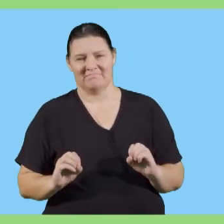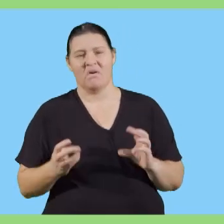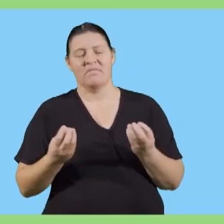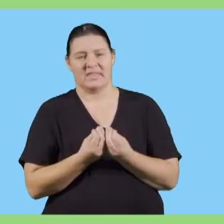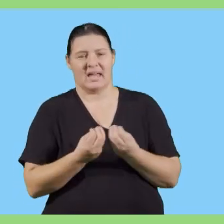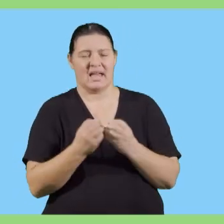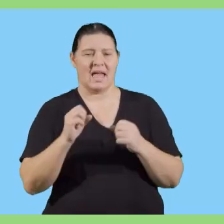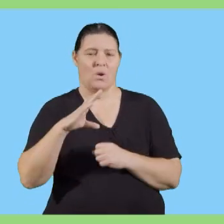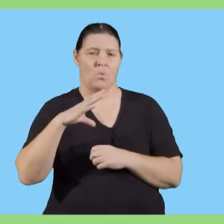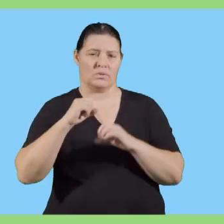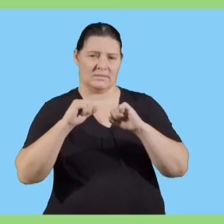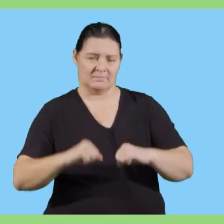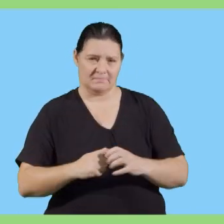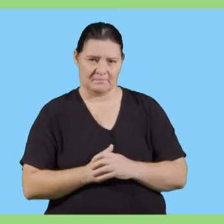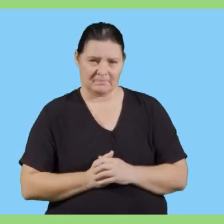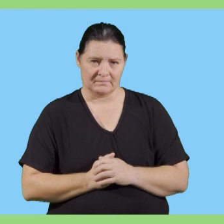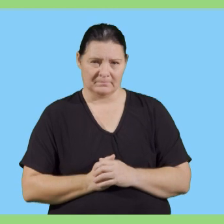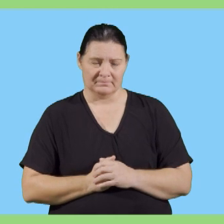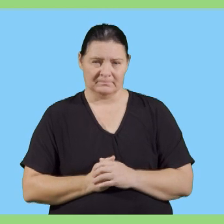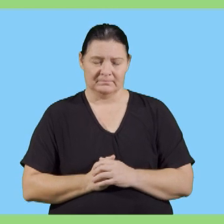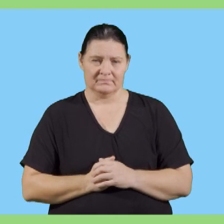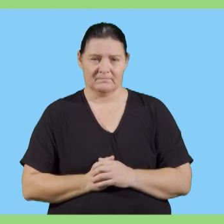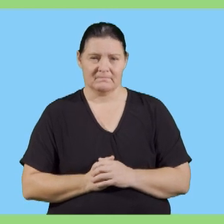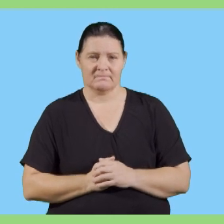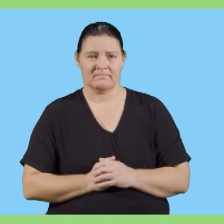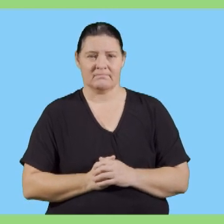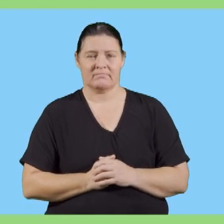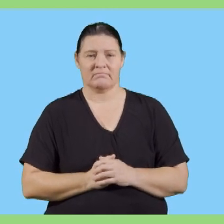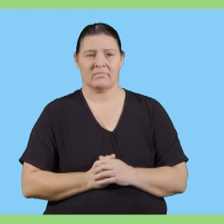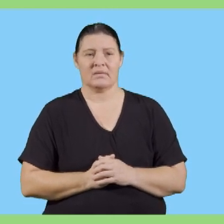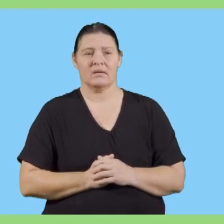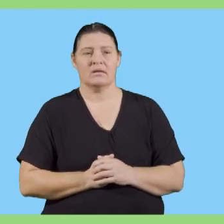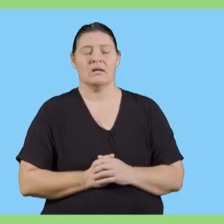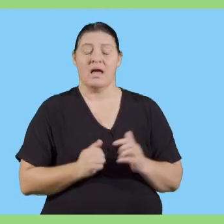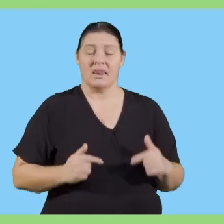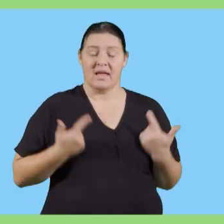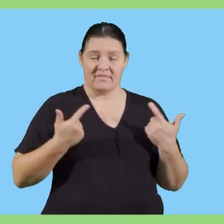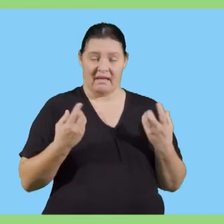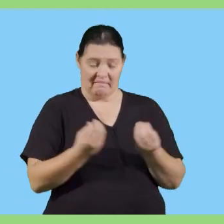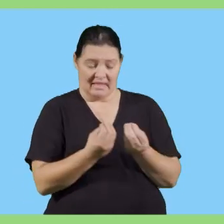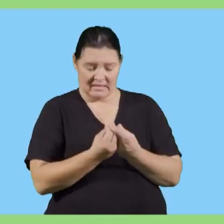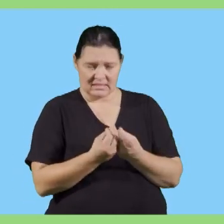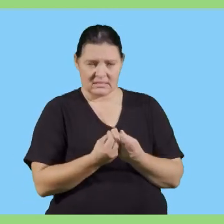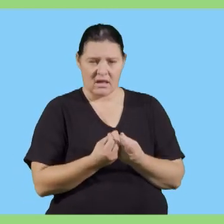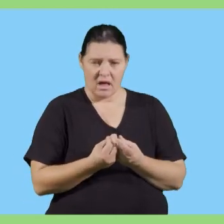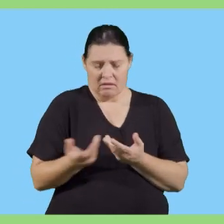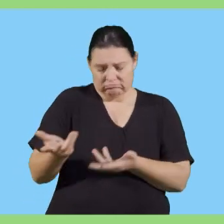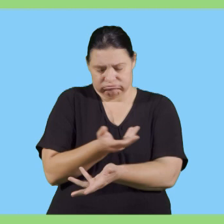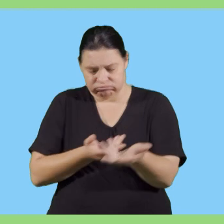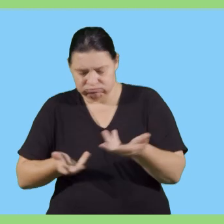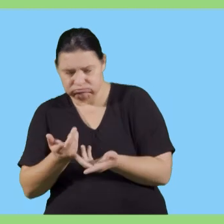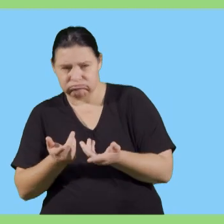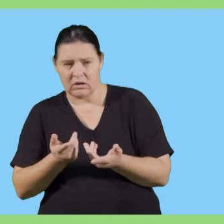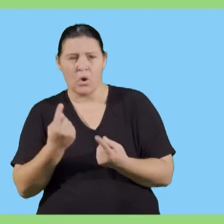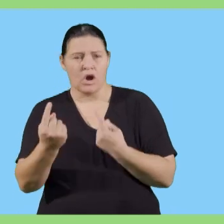So living organisms interact with one another and their environment in order to stay alive. Obviously,